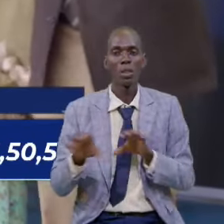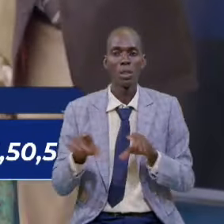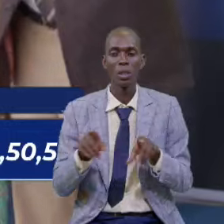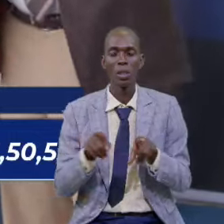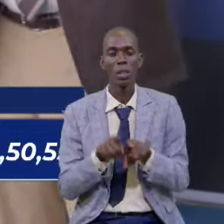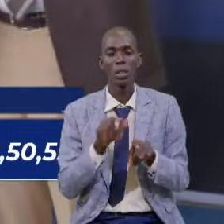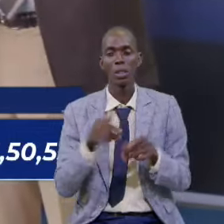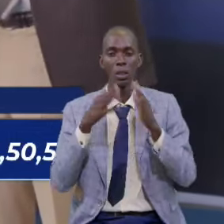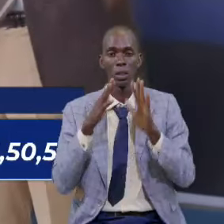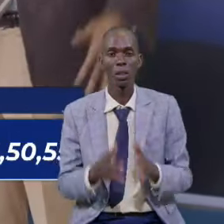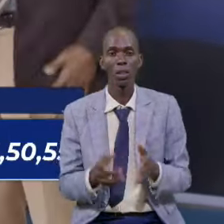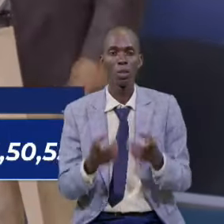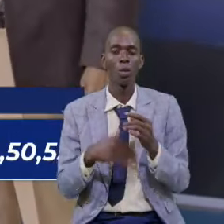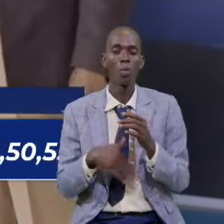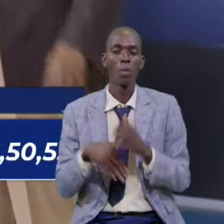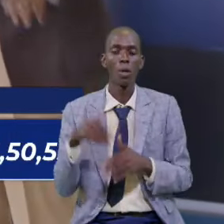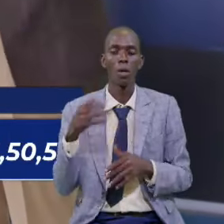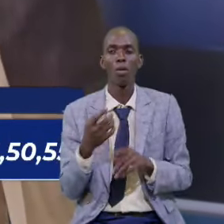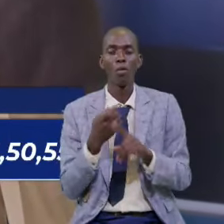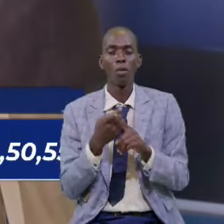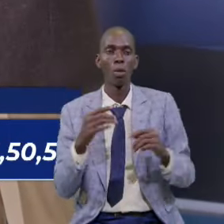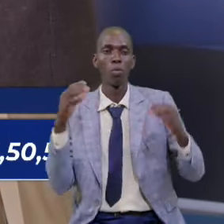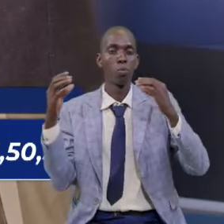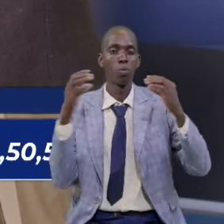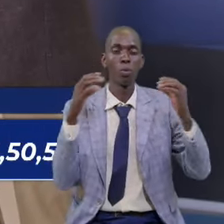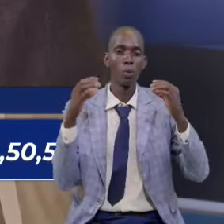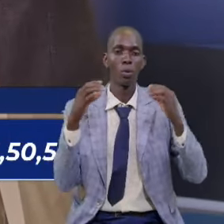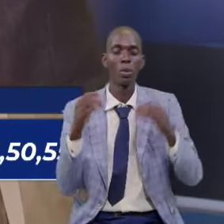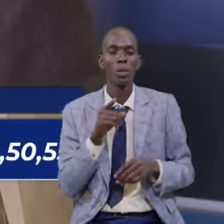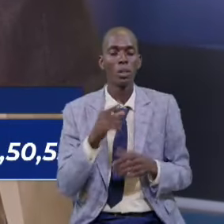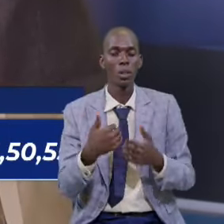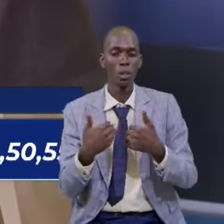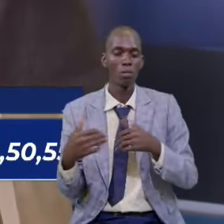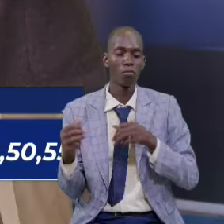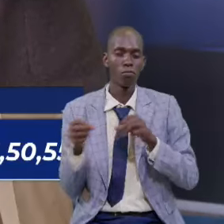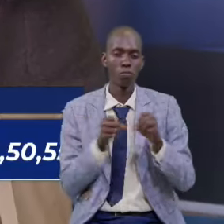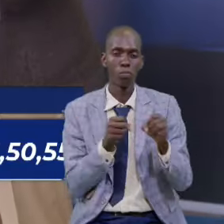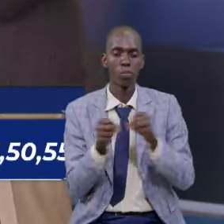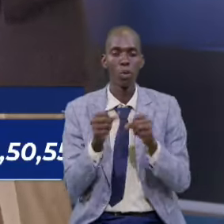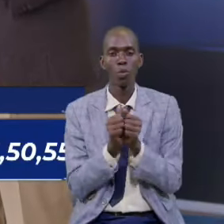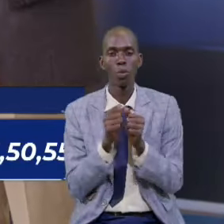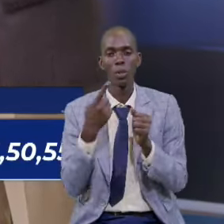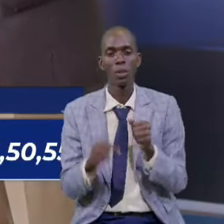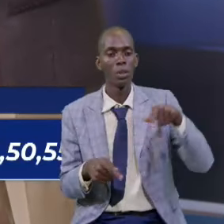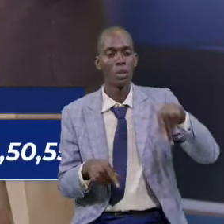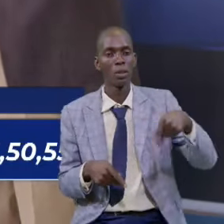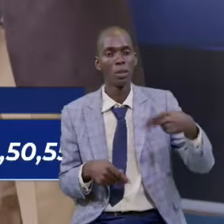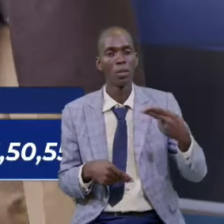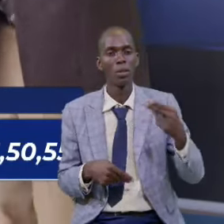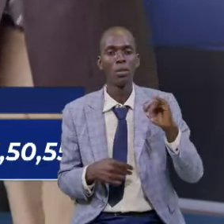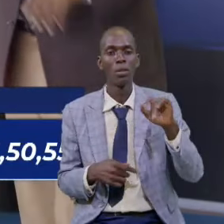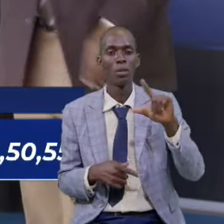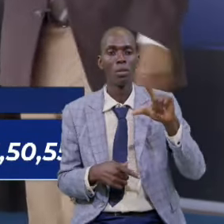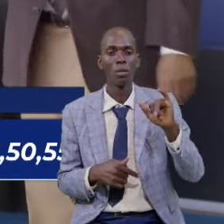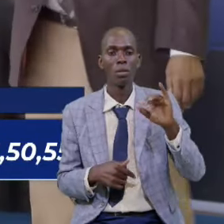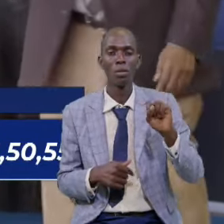of the battle he had with the Philistines. And that propelled him. Everybody